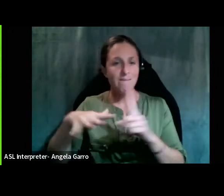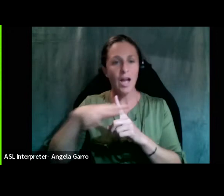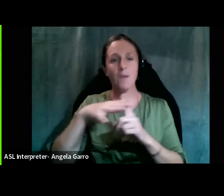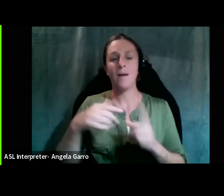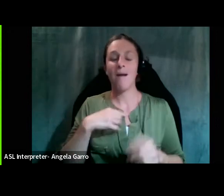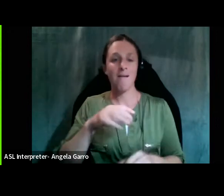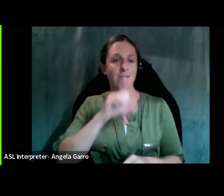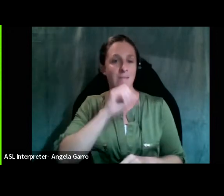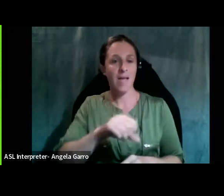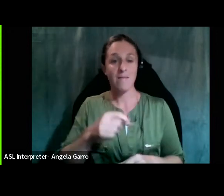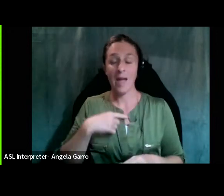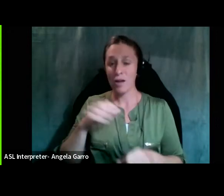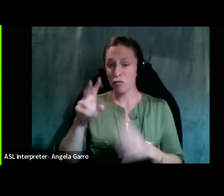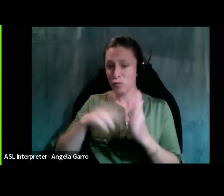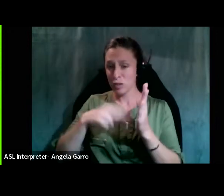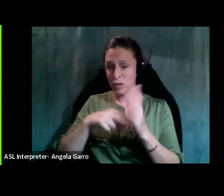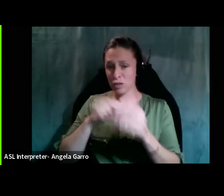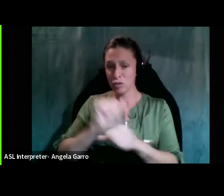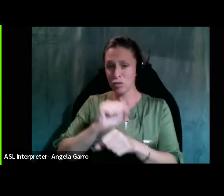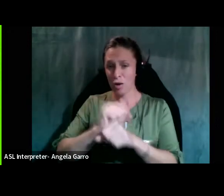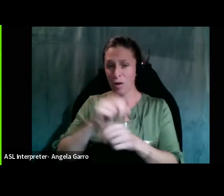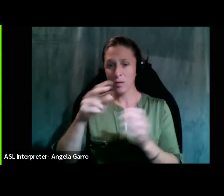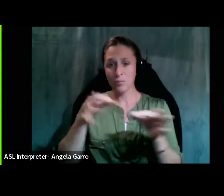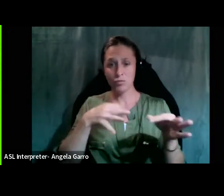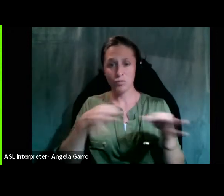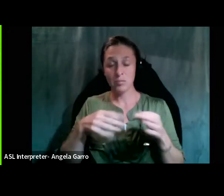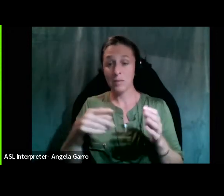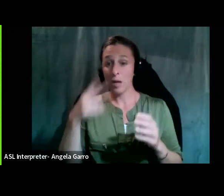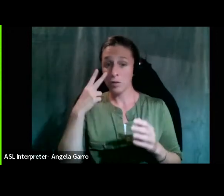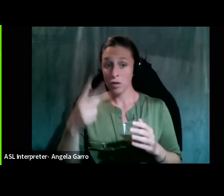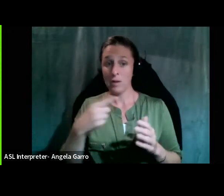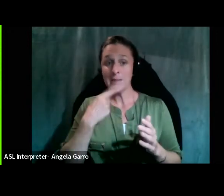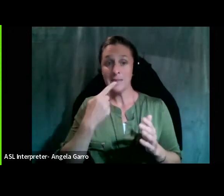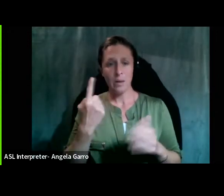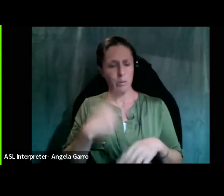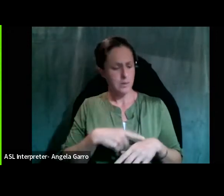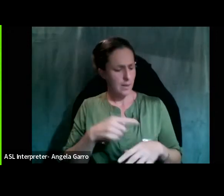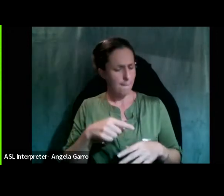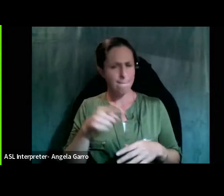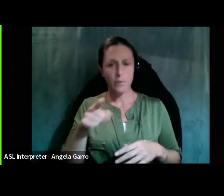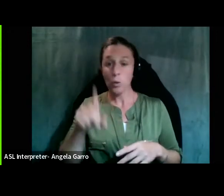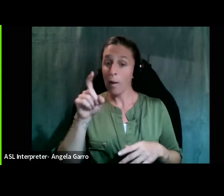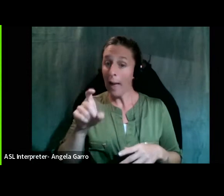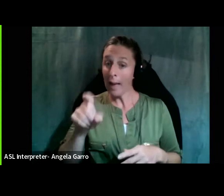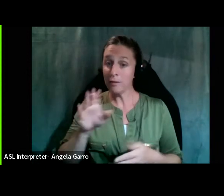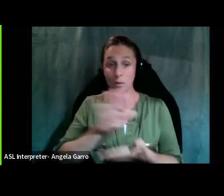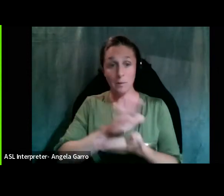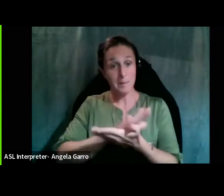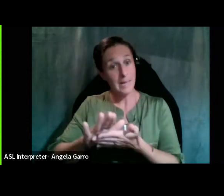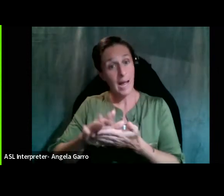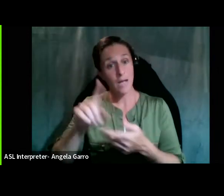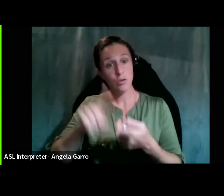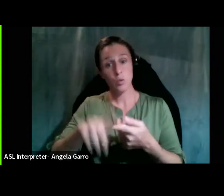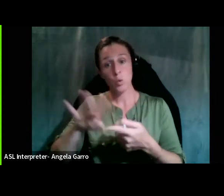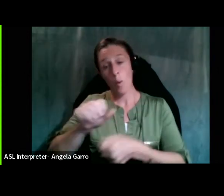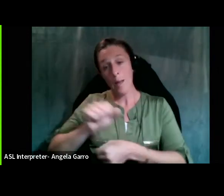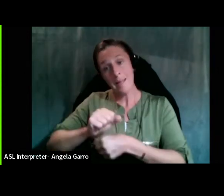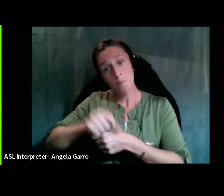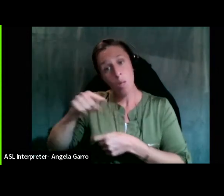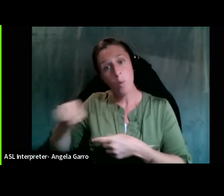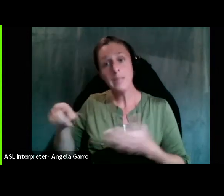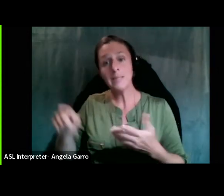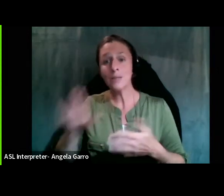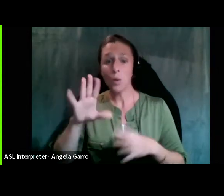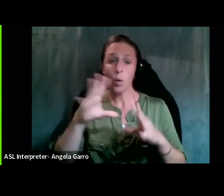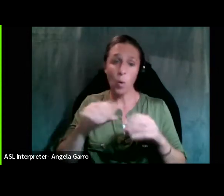I was reading job descriptions, I saw that it said one time, oh, you have to be nice to your employees and